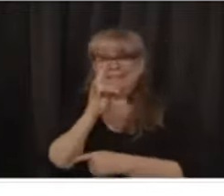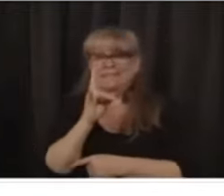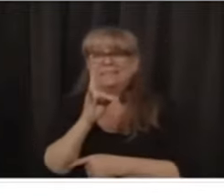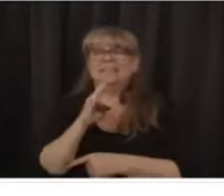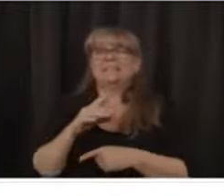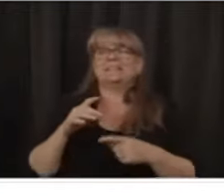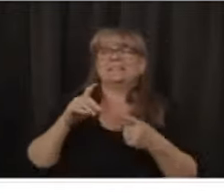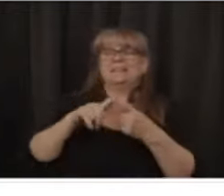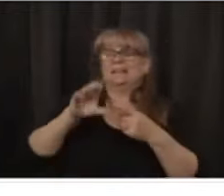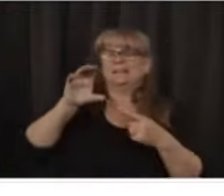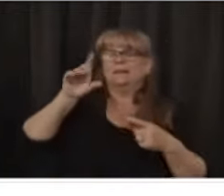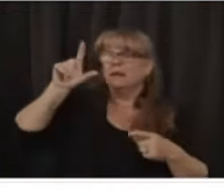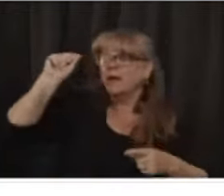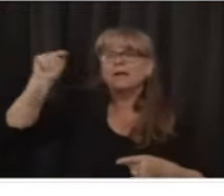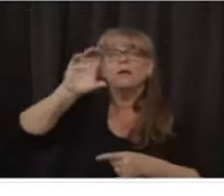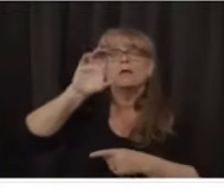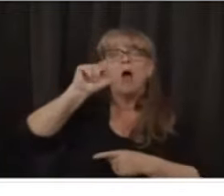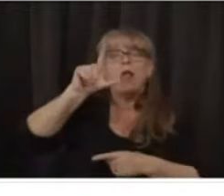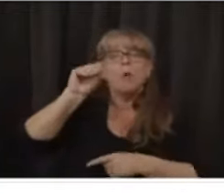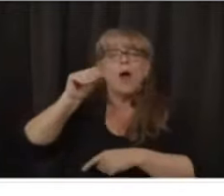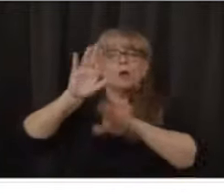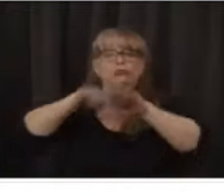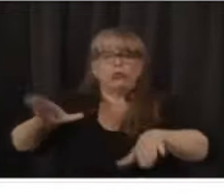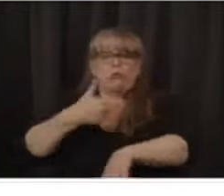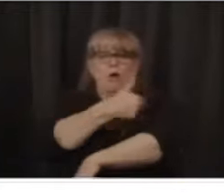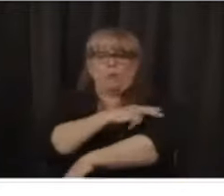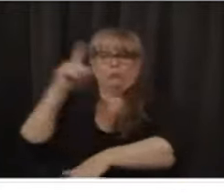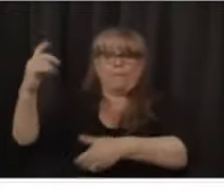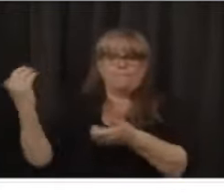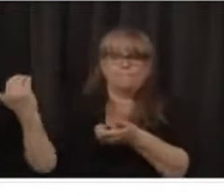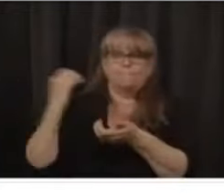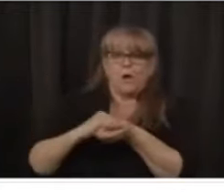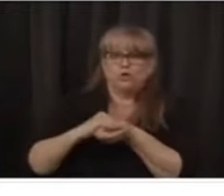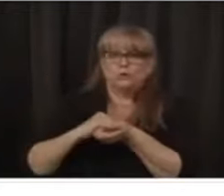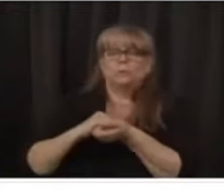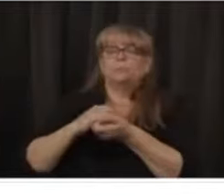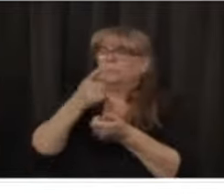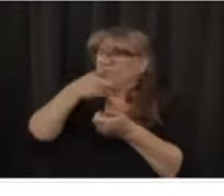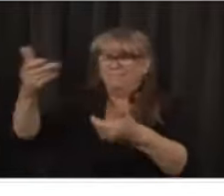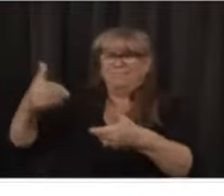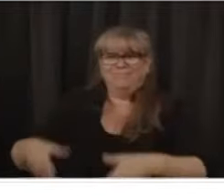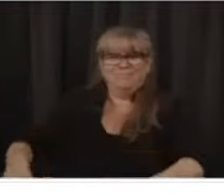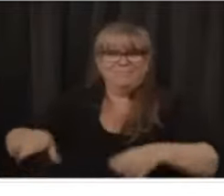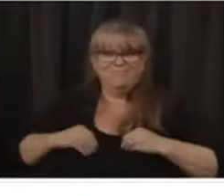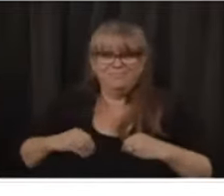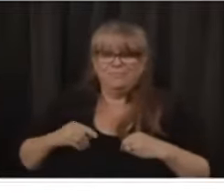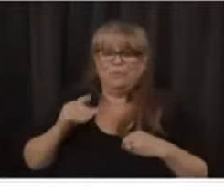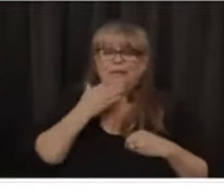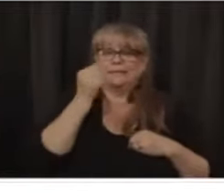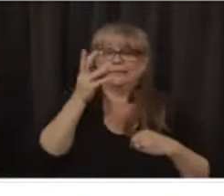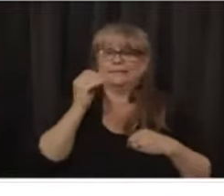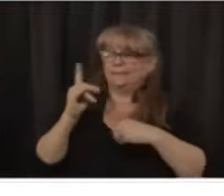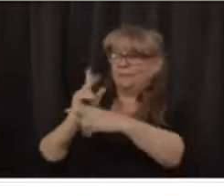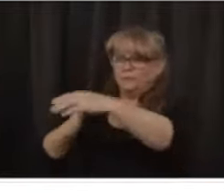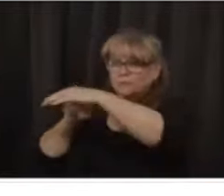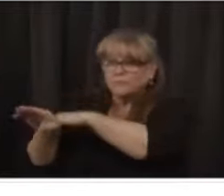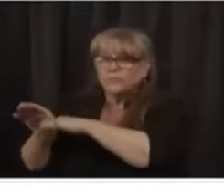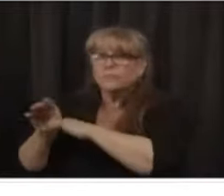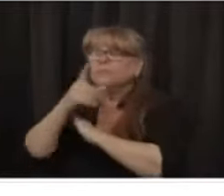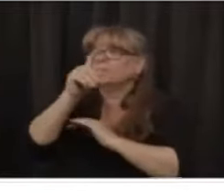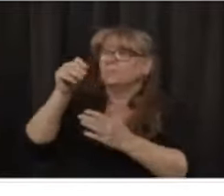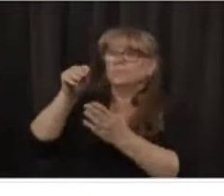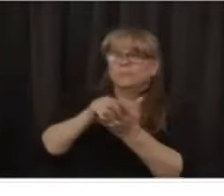to be a partner now in working with 16 and 17-year-olds. And then we also are very hopeful, the paperwork's already been submitted for 12 to